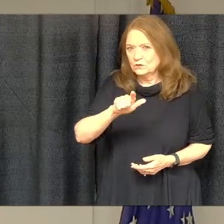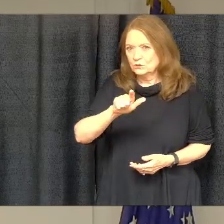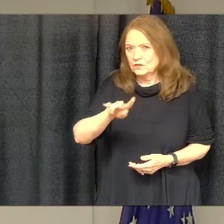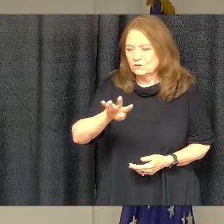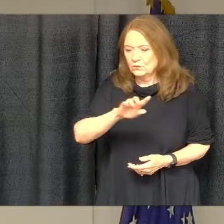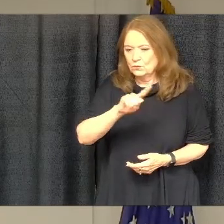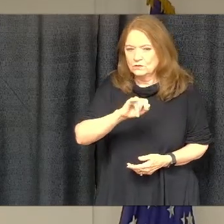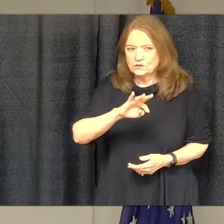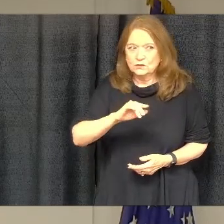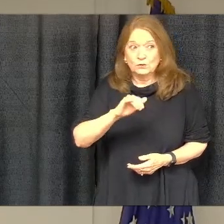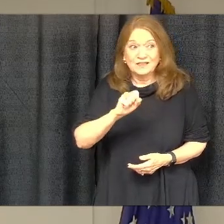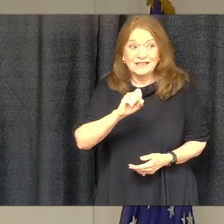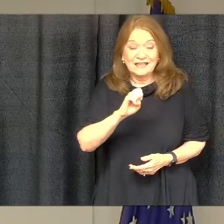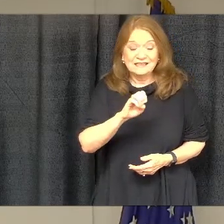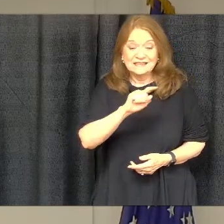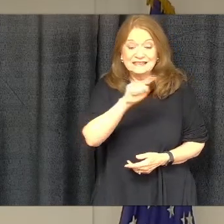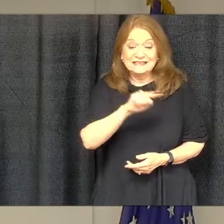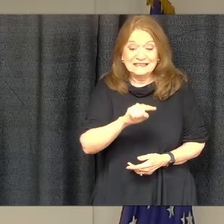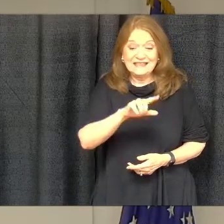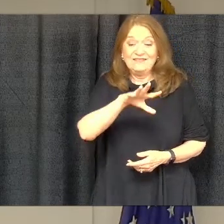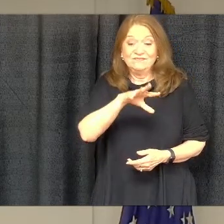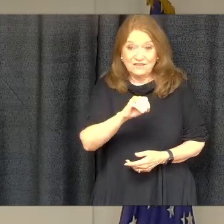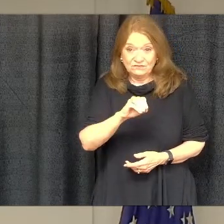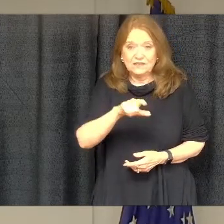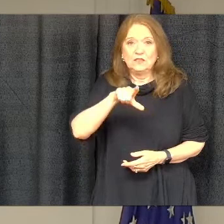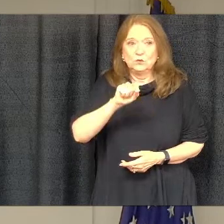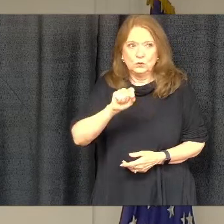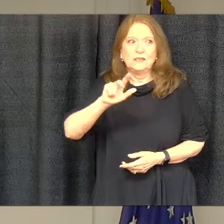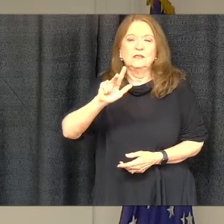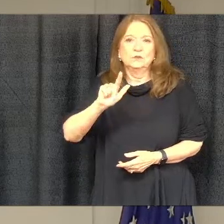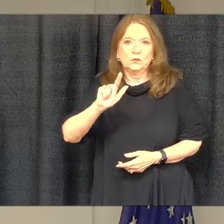case Z 50, 2023. Mr. Tyndall.